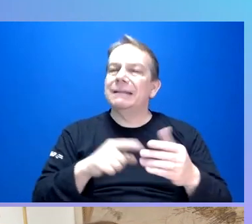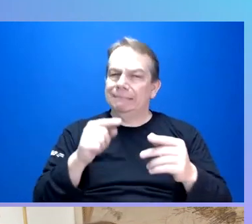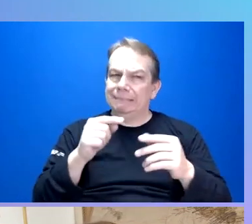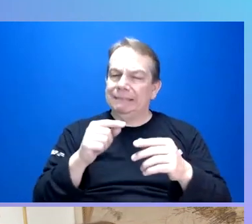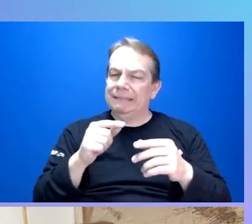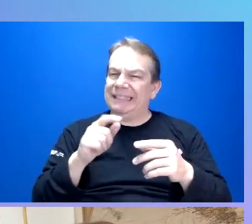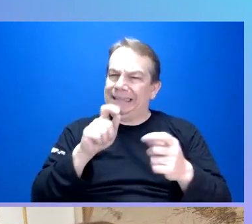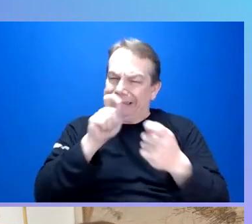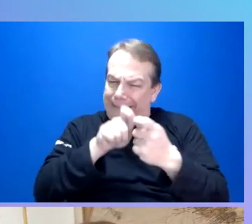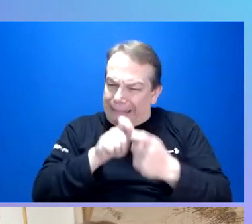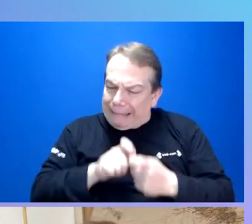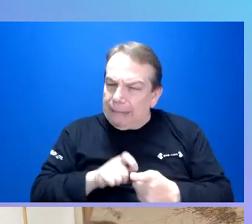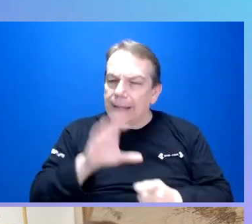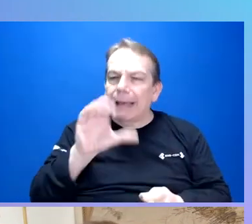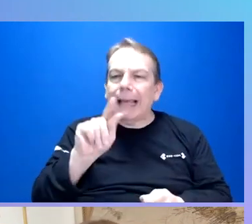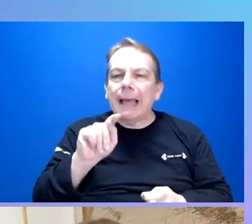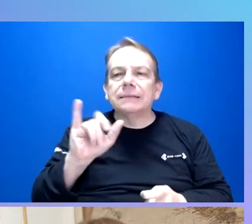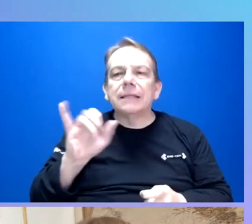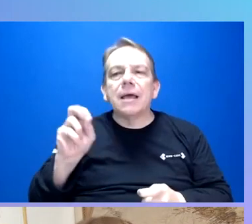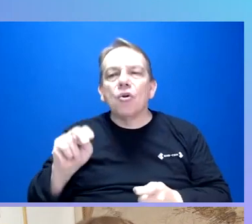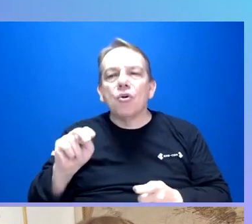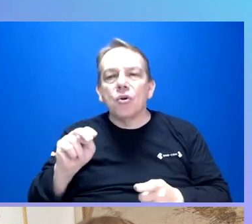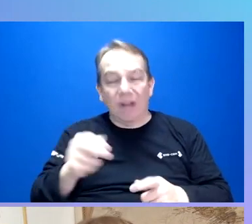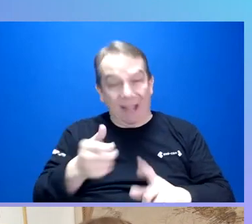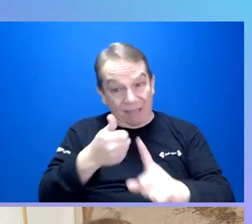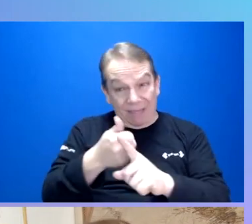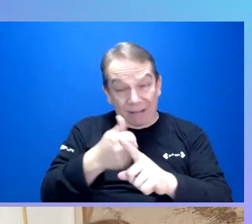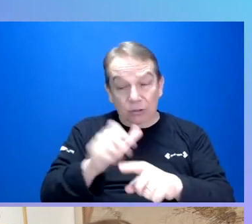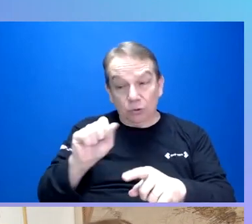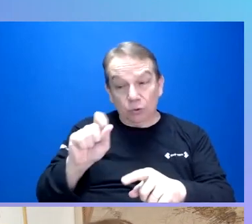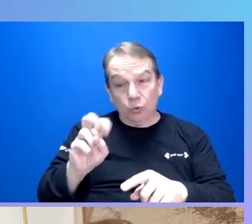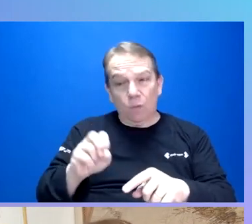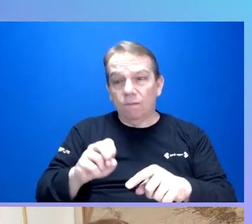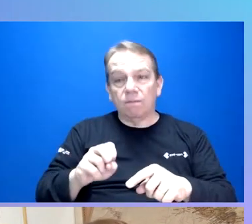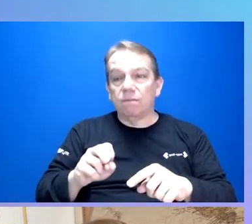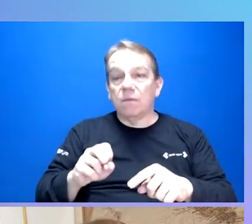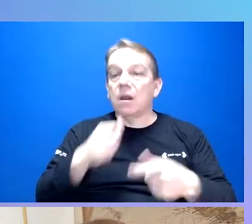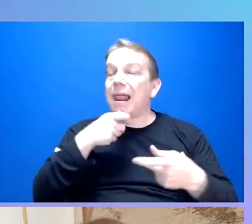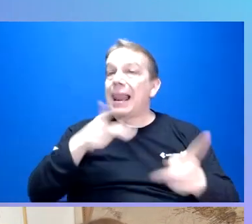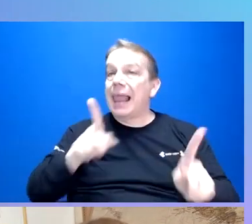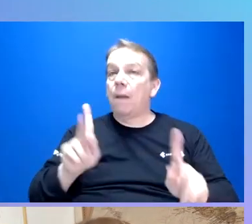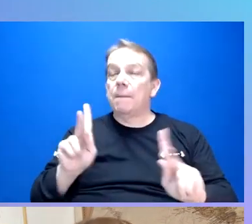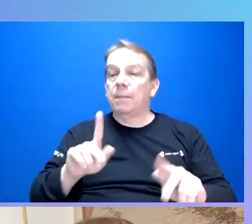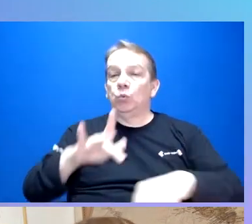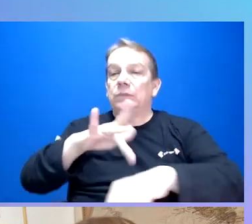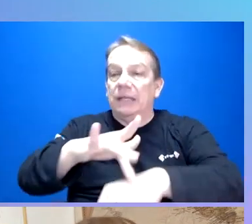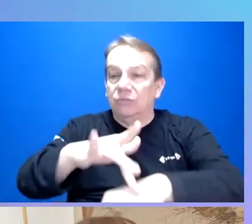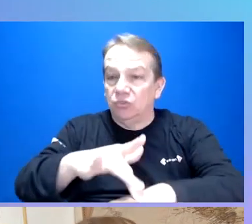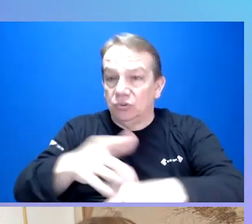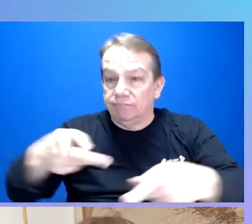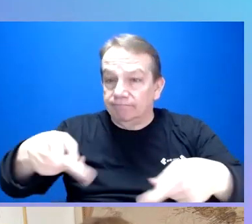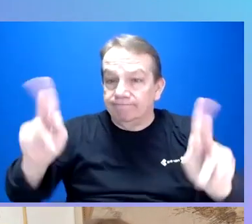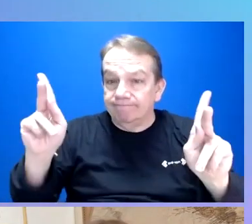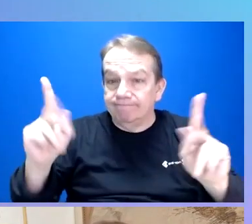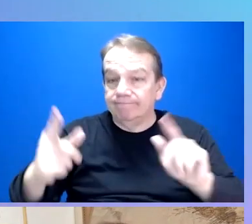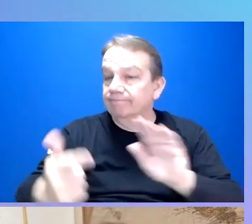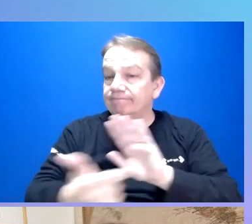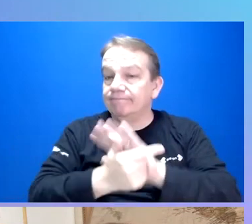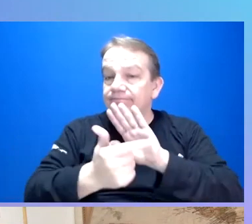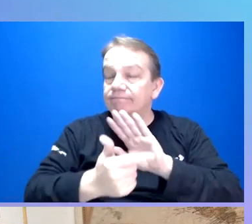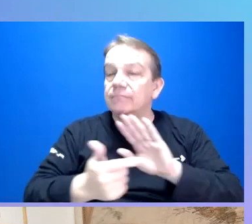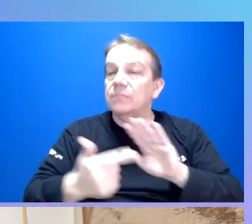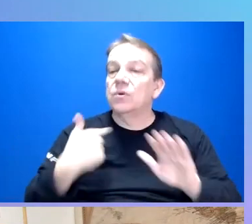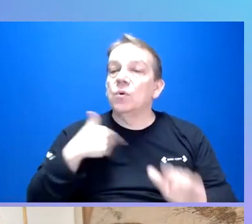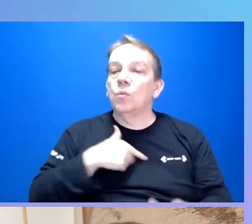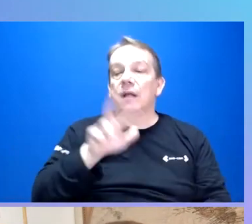molding of the cast iron. The stove itself was roped off to visitors and it wasn't allowed to be touched any longer. So we